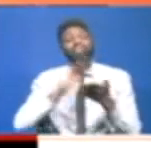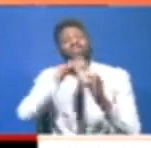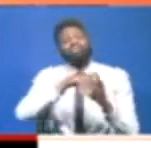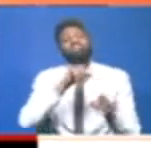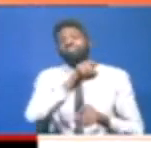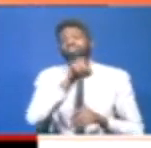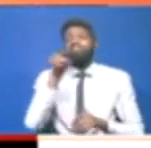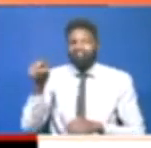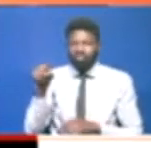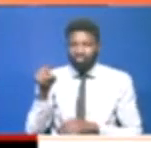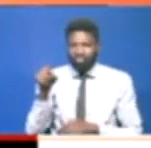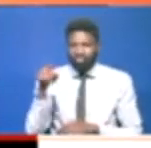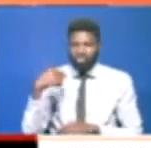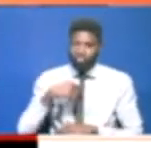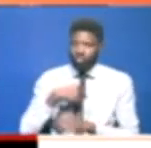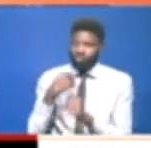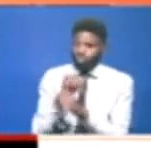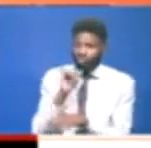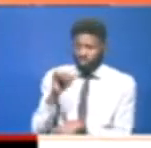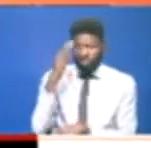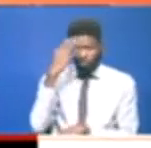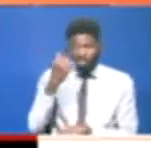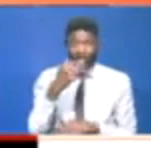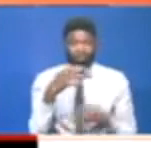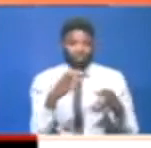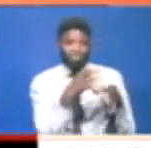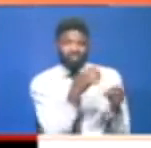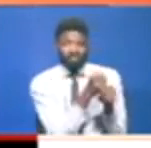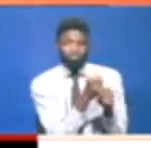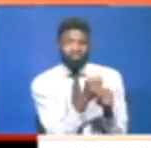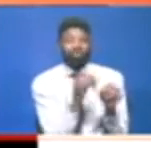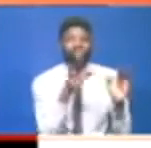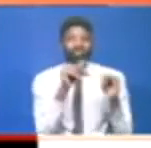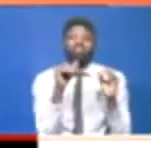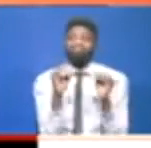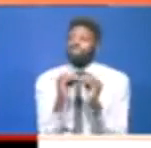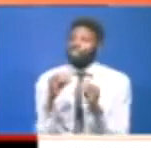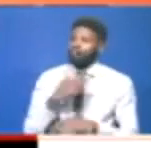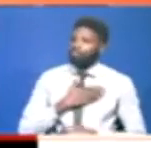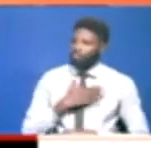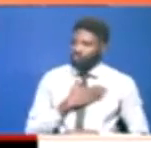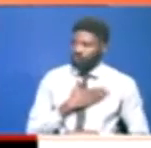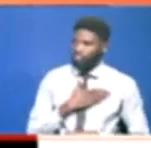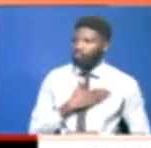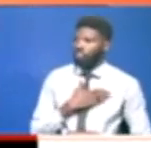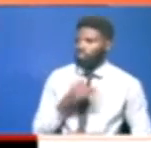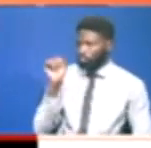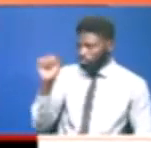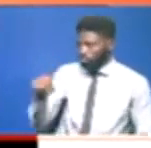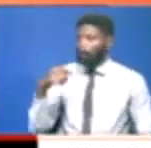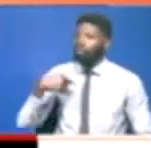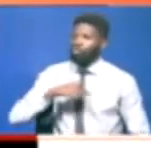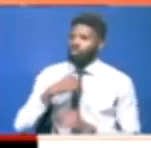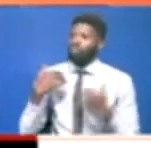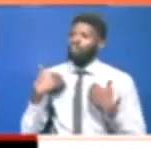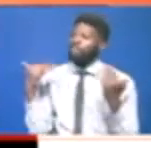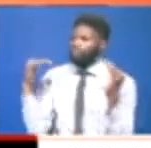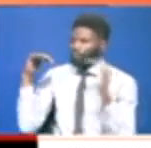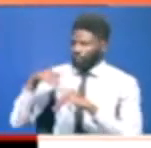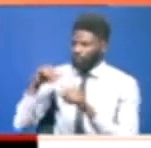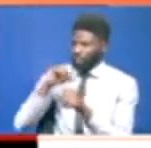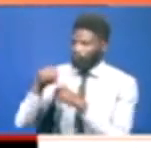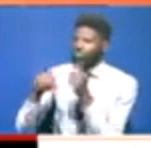because we now invite the trustees for these forums. For example, annual meetings. Yes. We have forums on